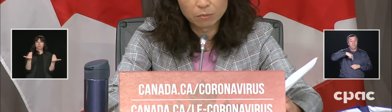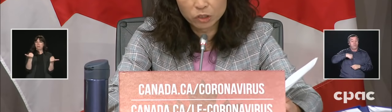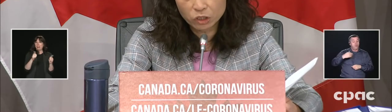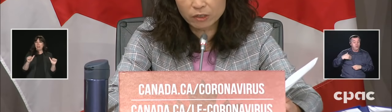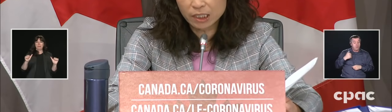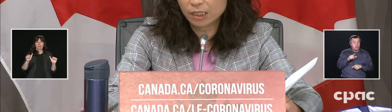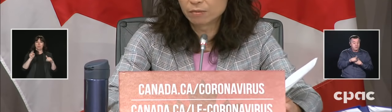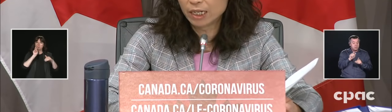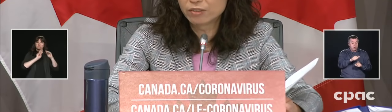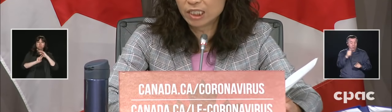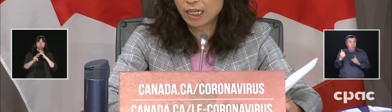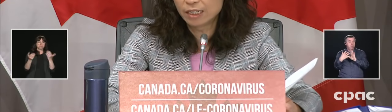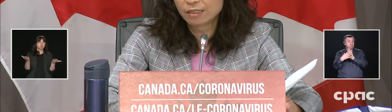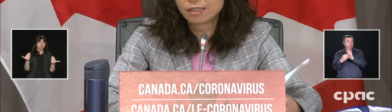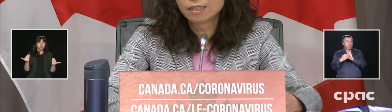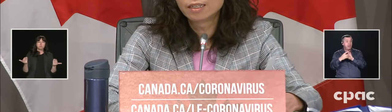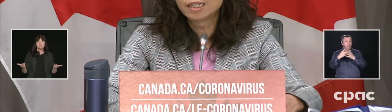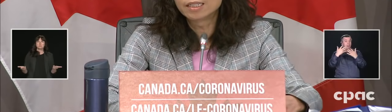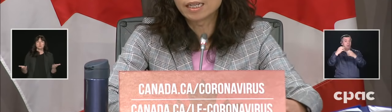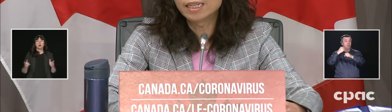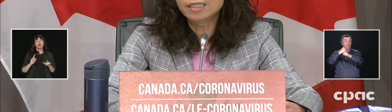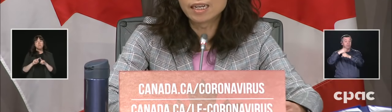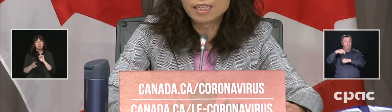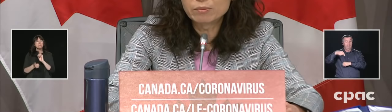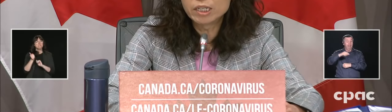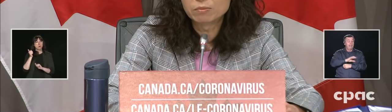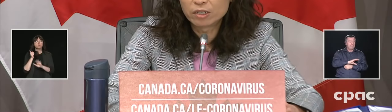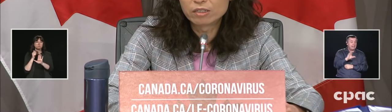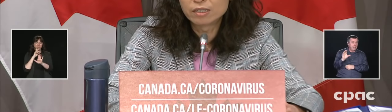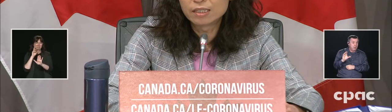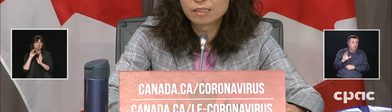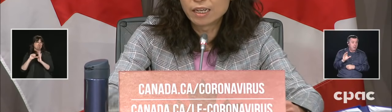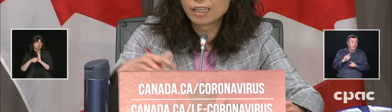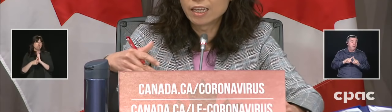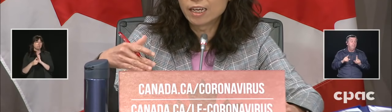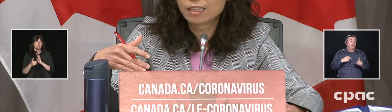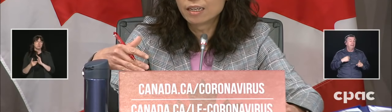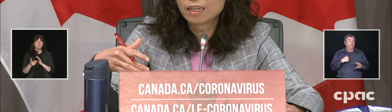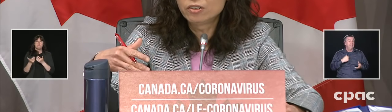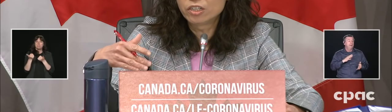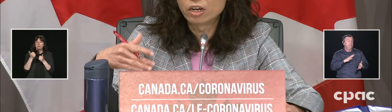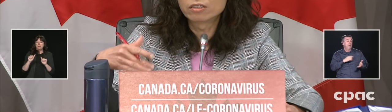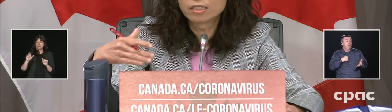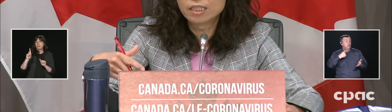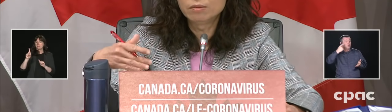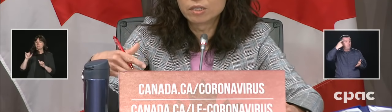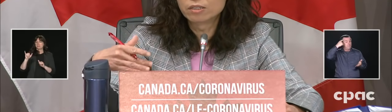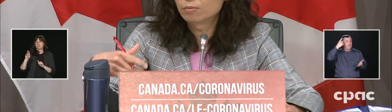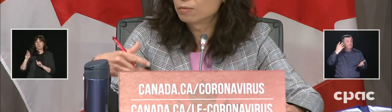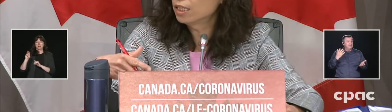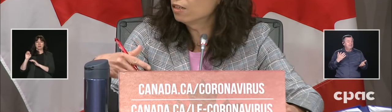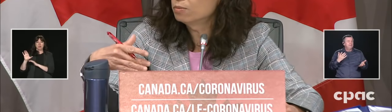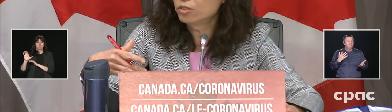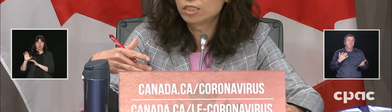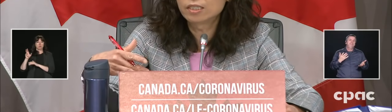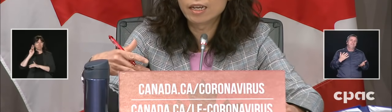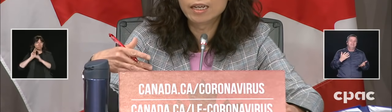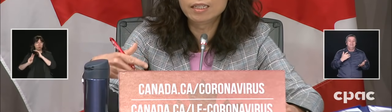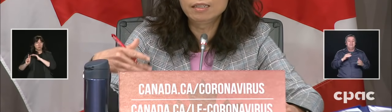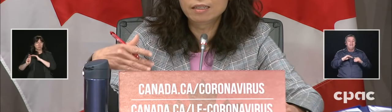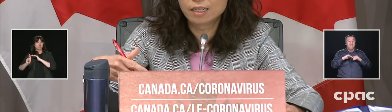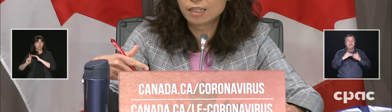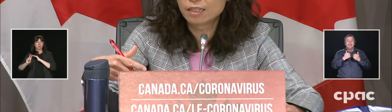think, but the majority of them, I have to say, is any dynamic model is saying that you got to keep those public health